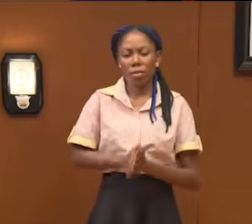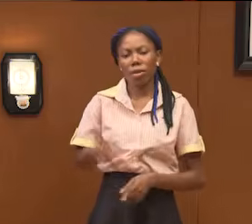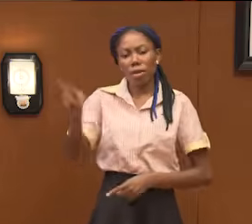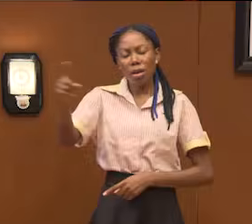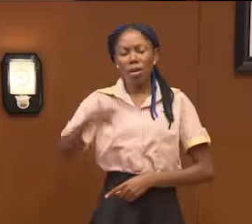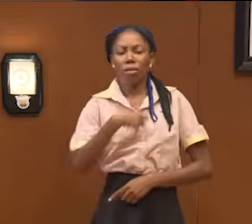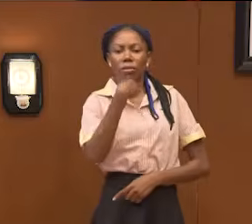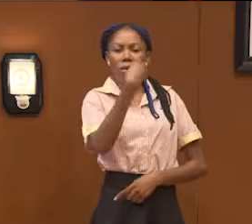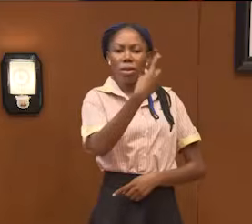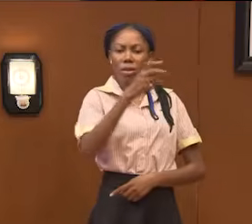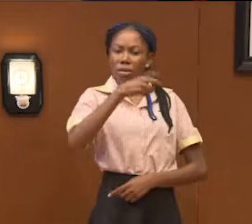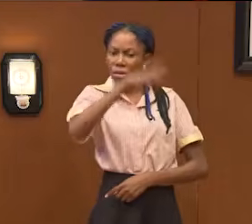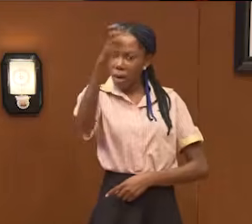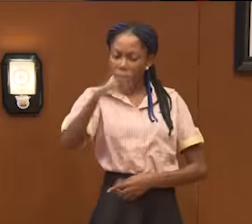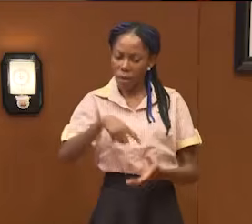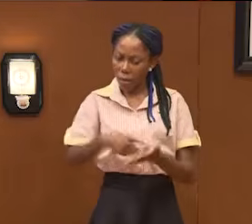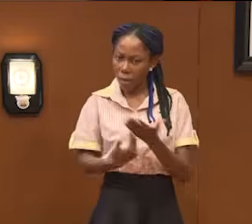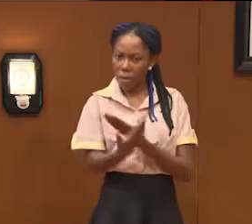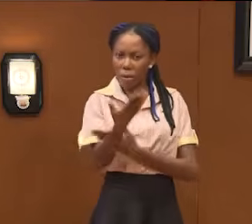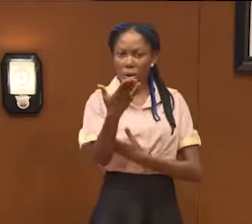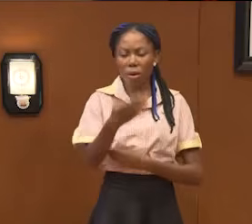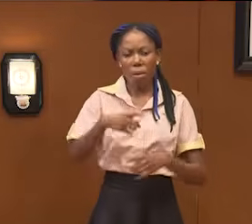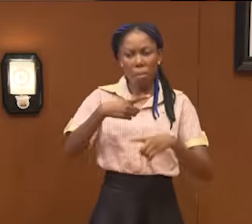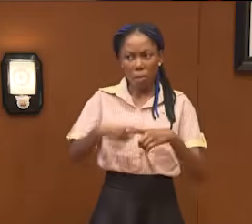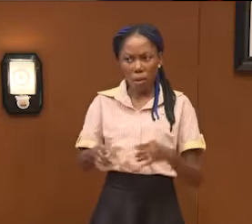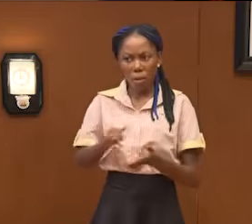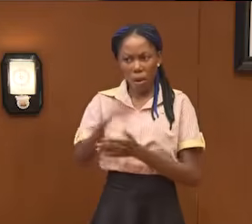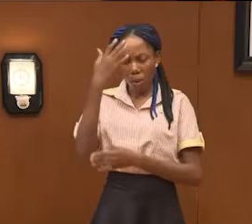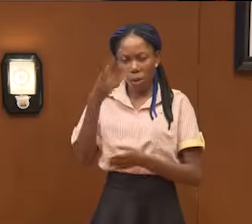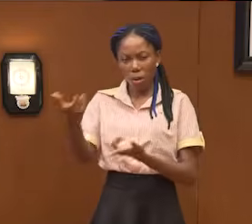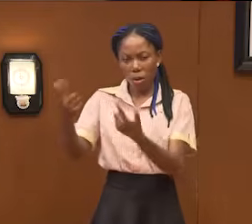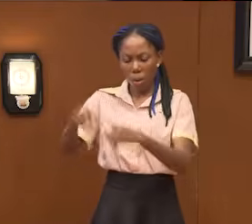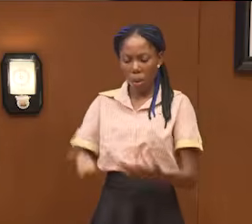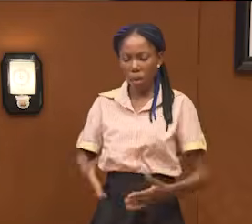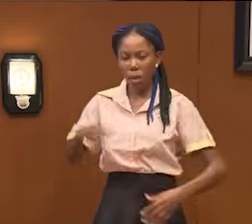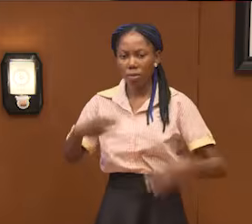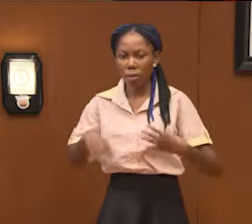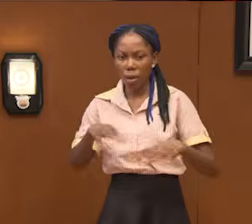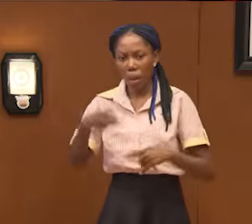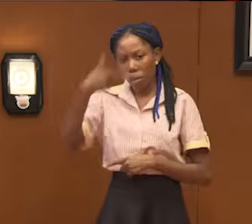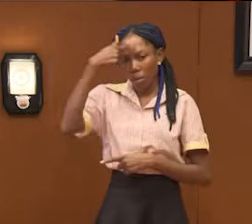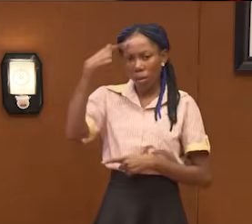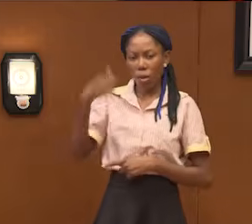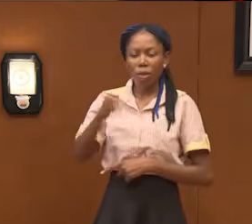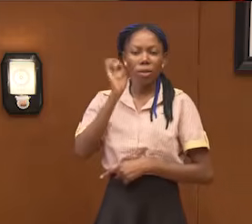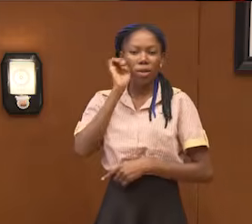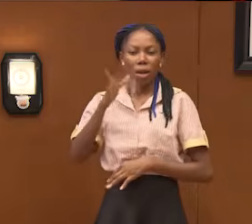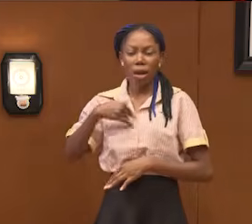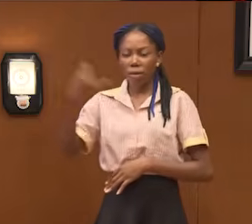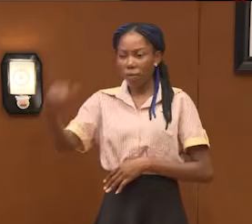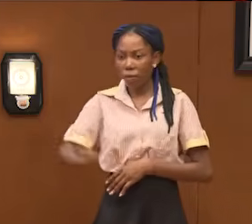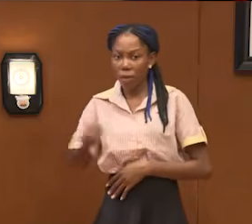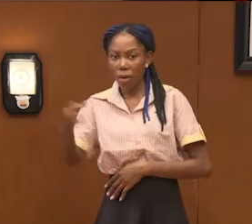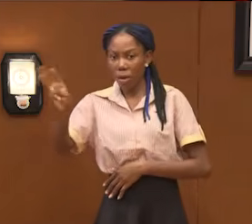this morning because of this matter. So I was supposed to wait to settle this matter. Because she have invited me for several